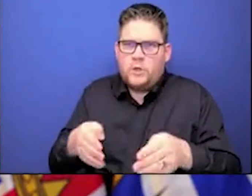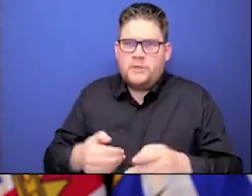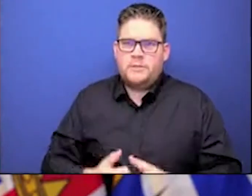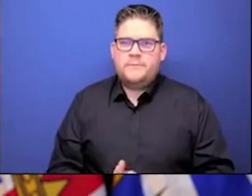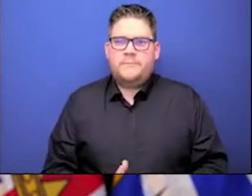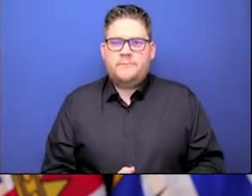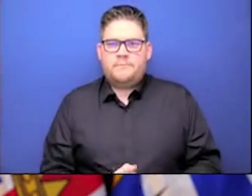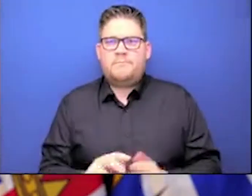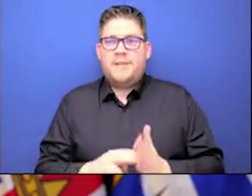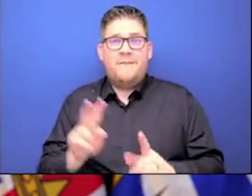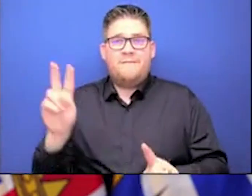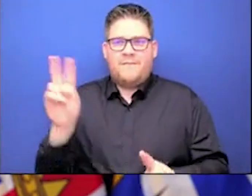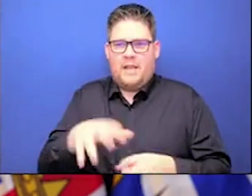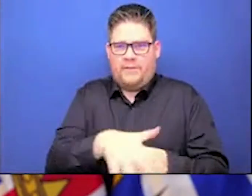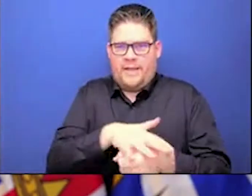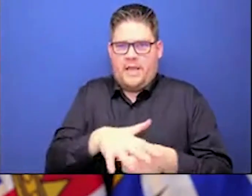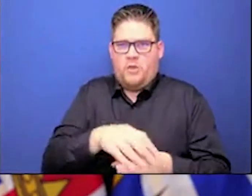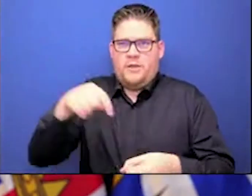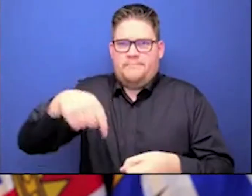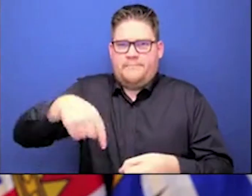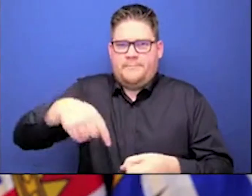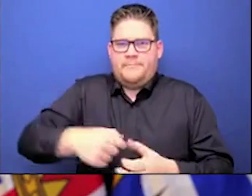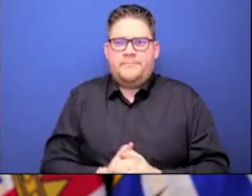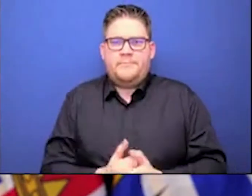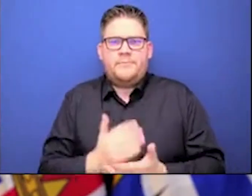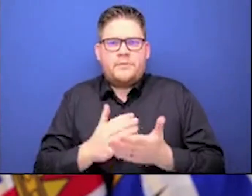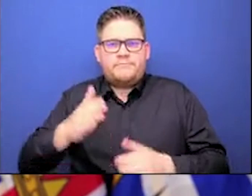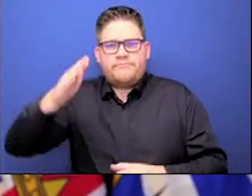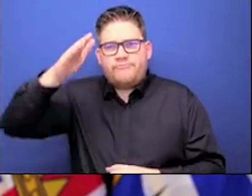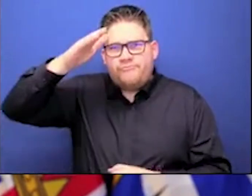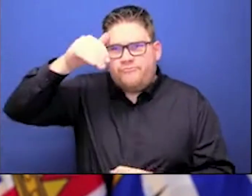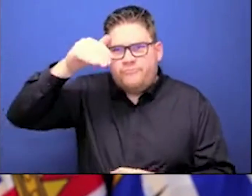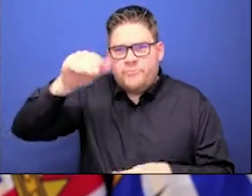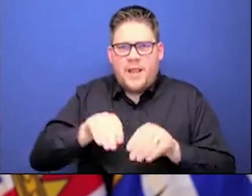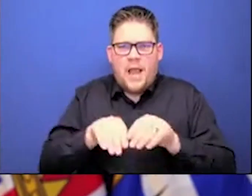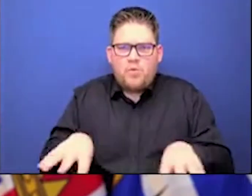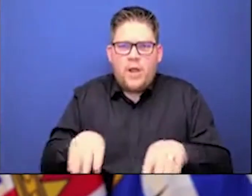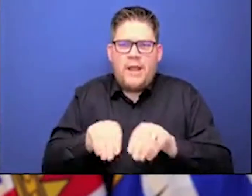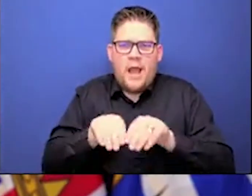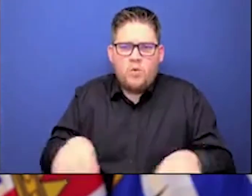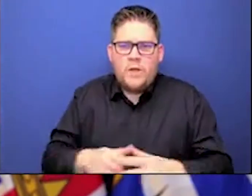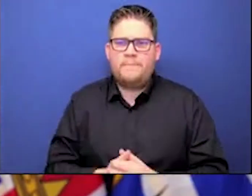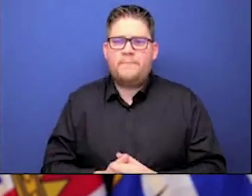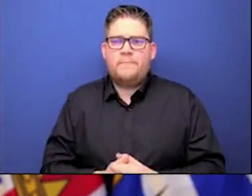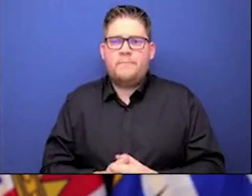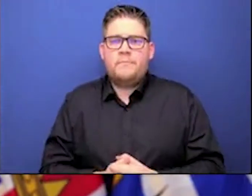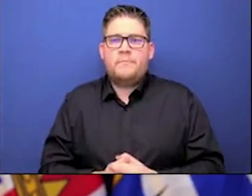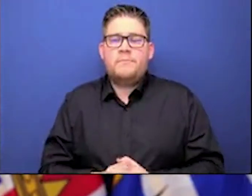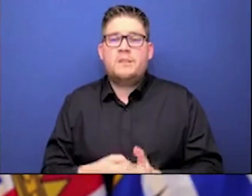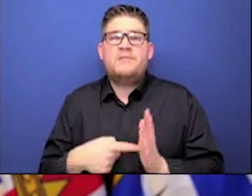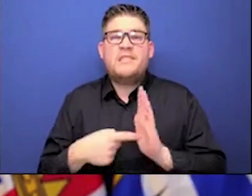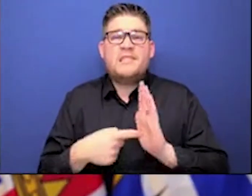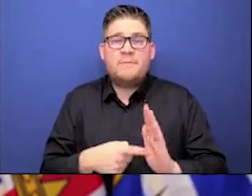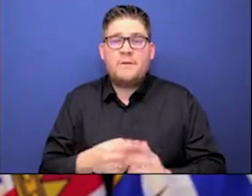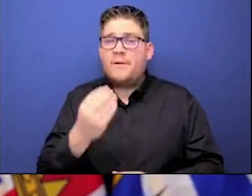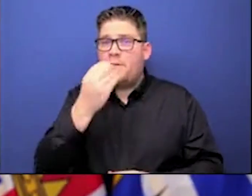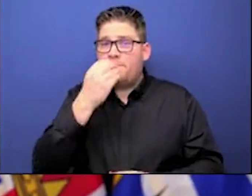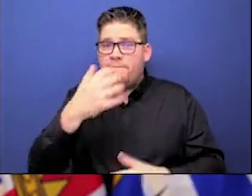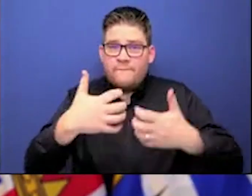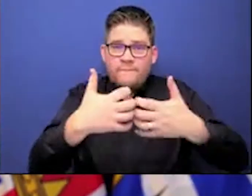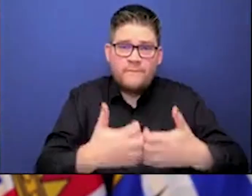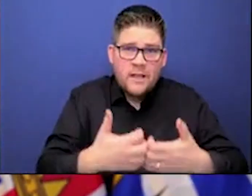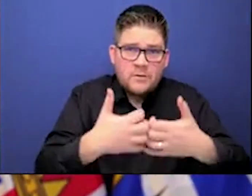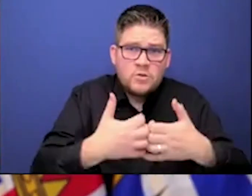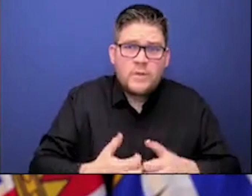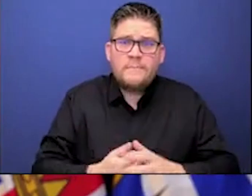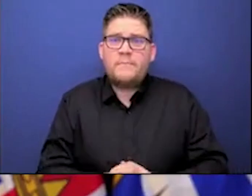more recalcitrant outbreaks have been. Some of them are in food processing, some agricultural working. We're also looking, we've